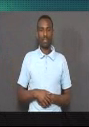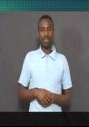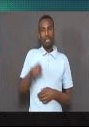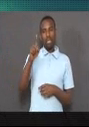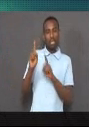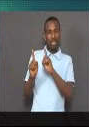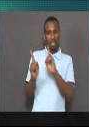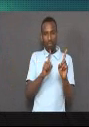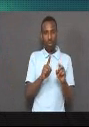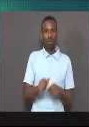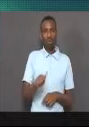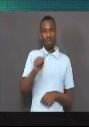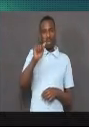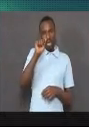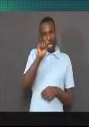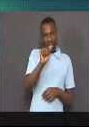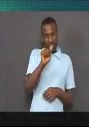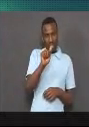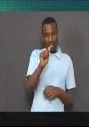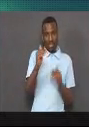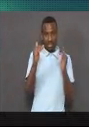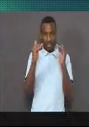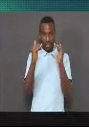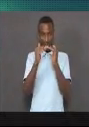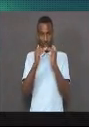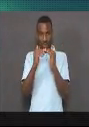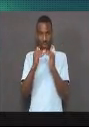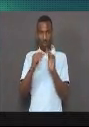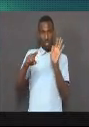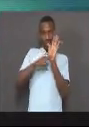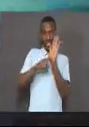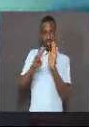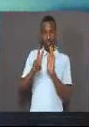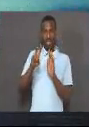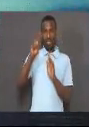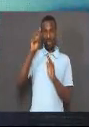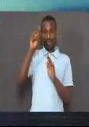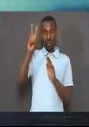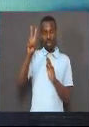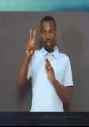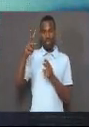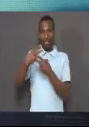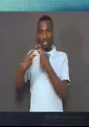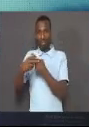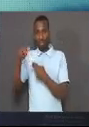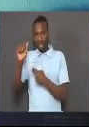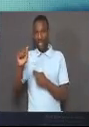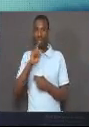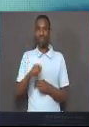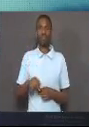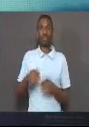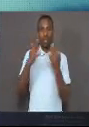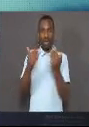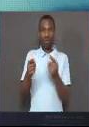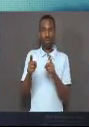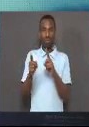This is the defining equation for simple harmonic motion. Let us go back